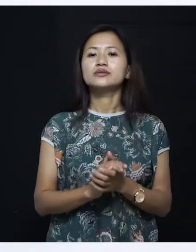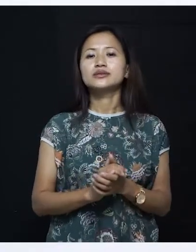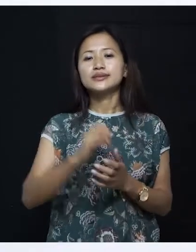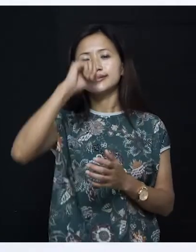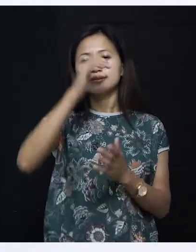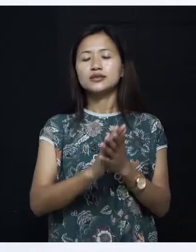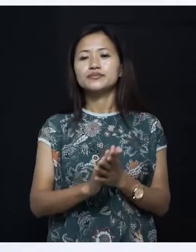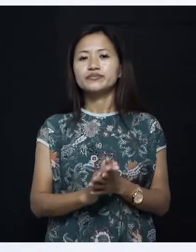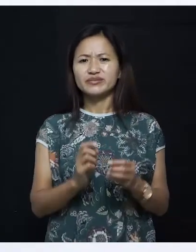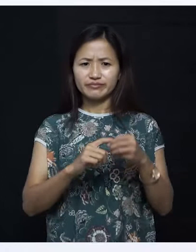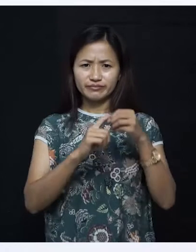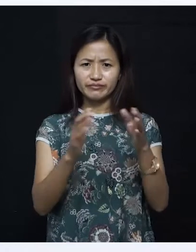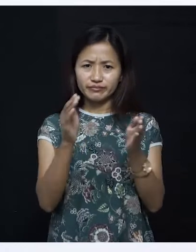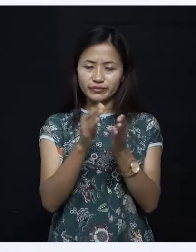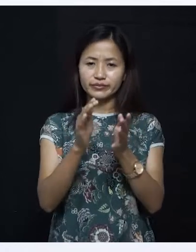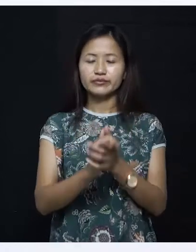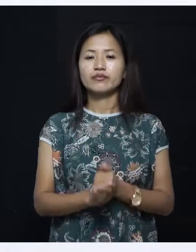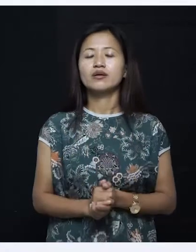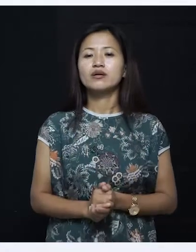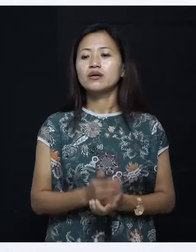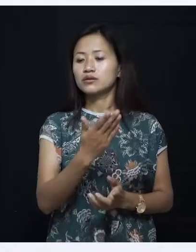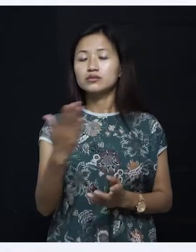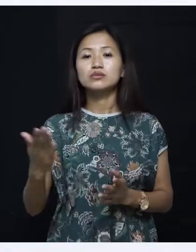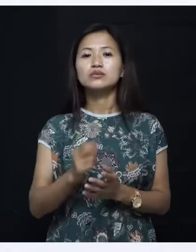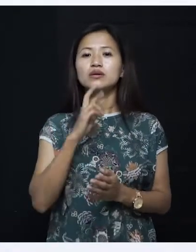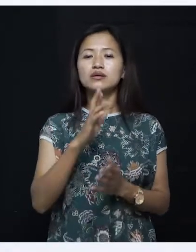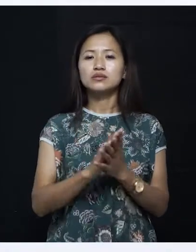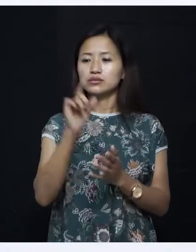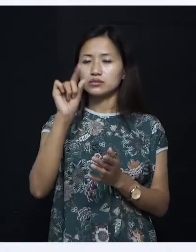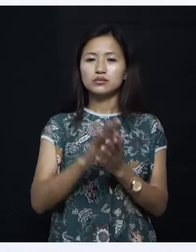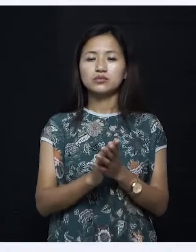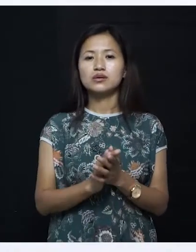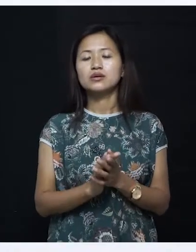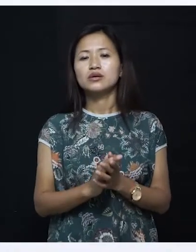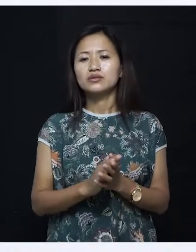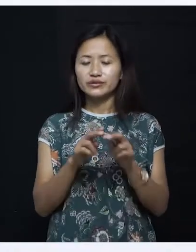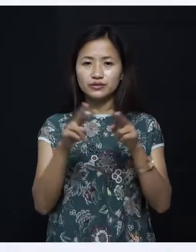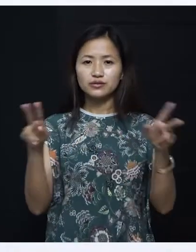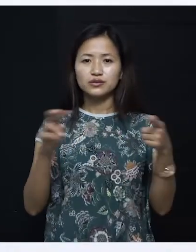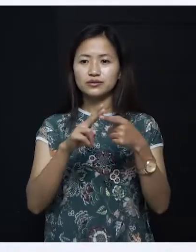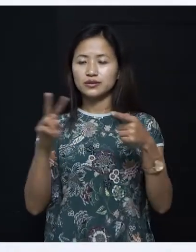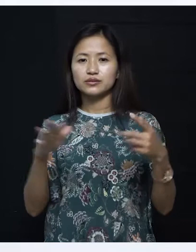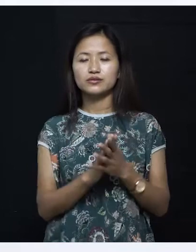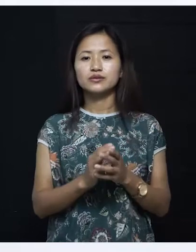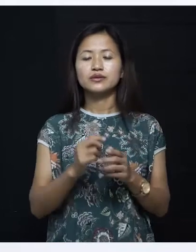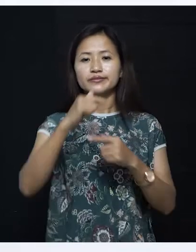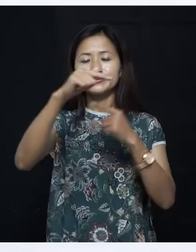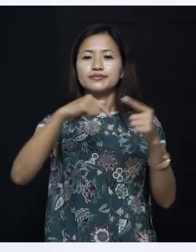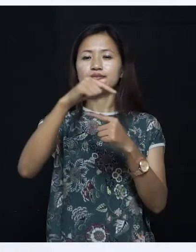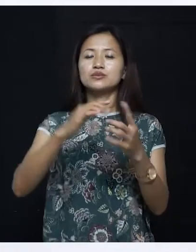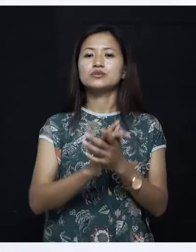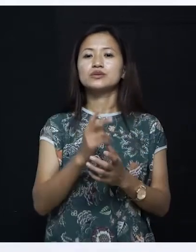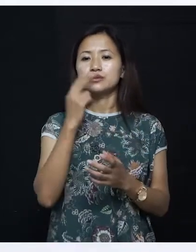okay? So be aware of that. So those are to do with the different types of industries that are operating